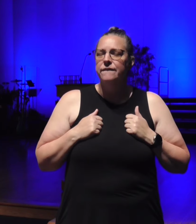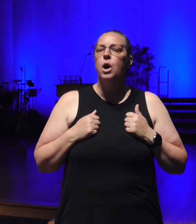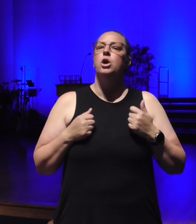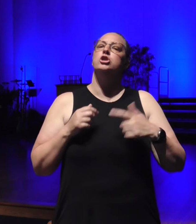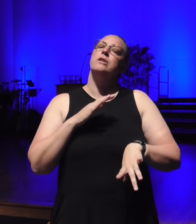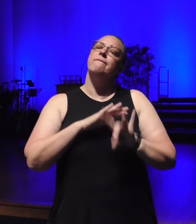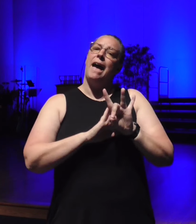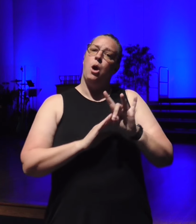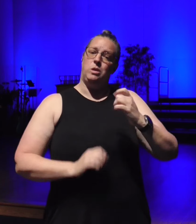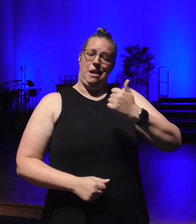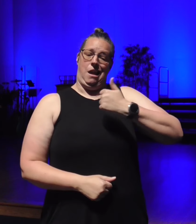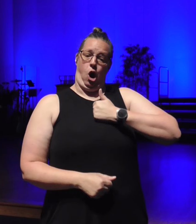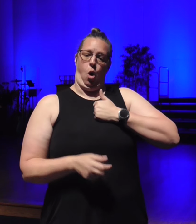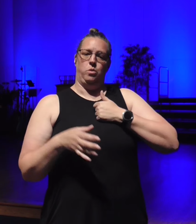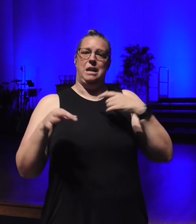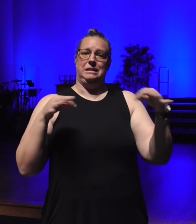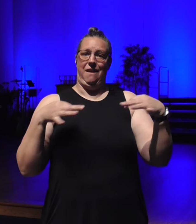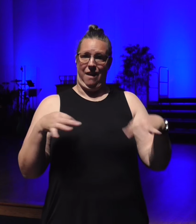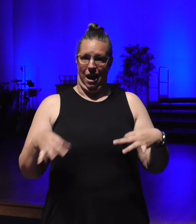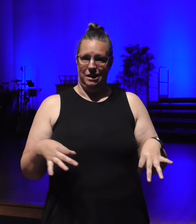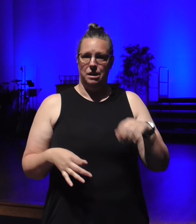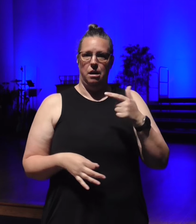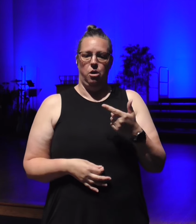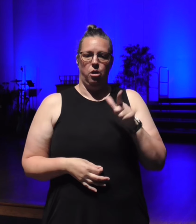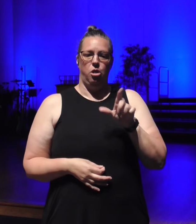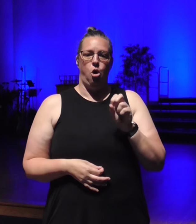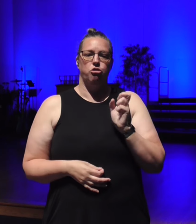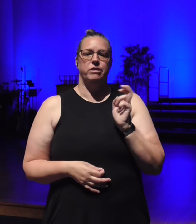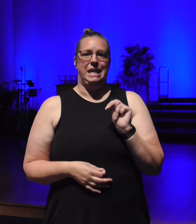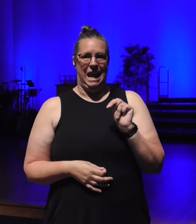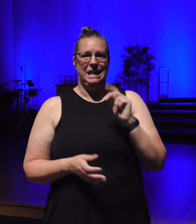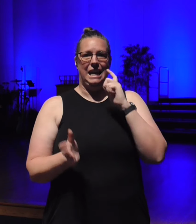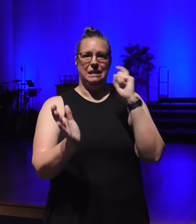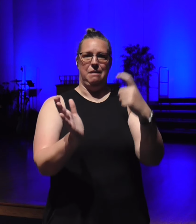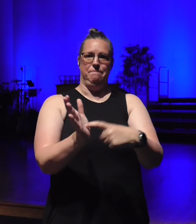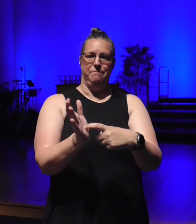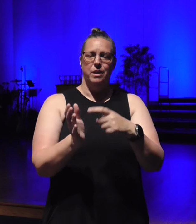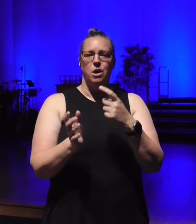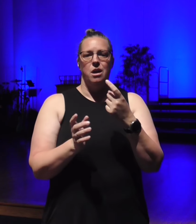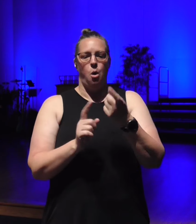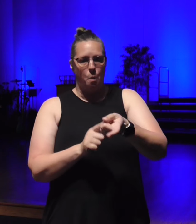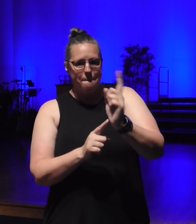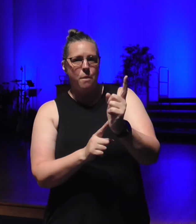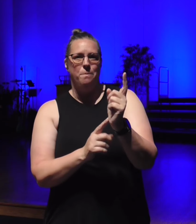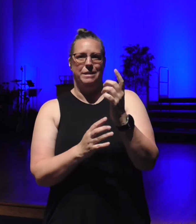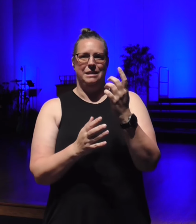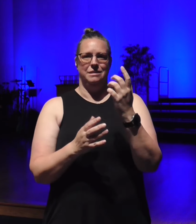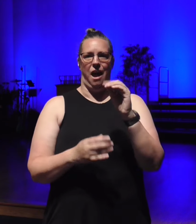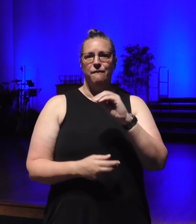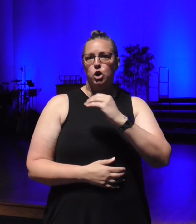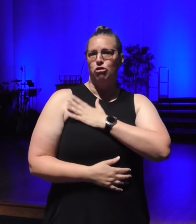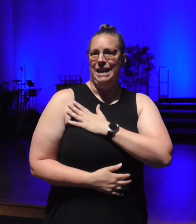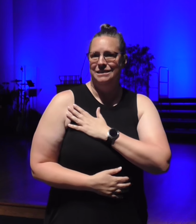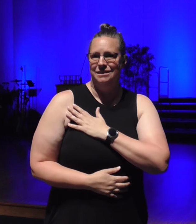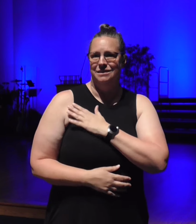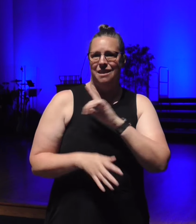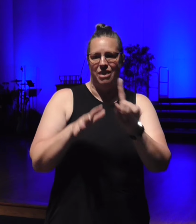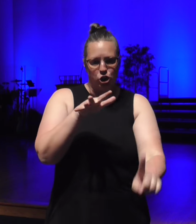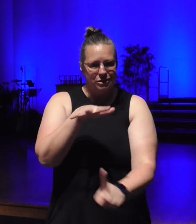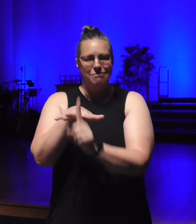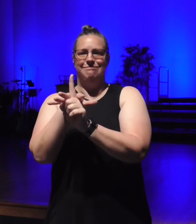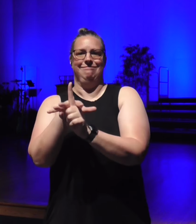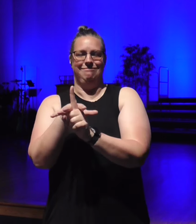defines, a Glorian is an encounter, a moment of grace upon this glorious world that we live